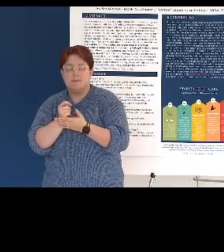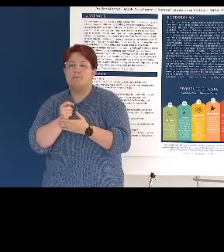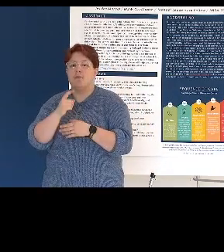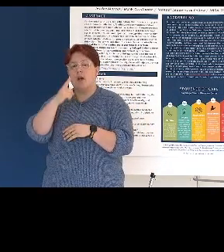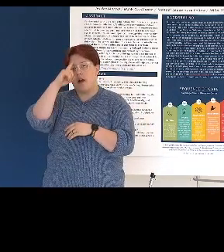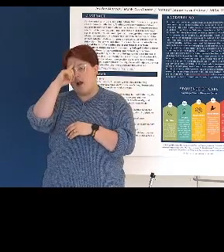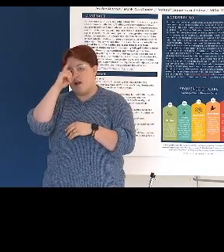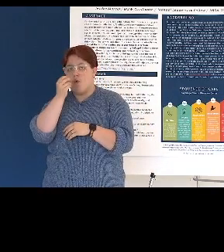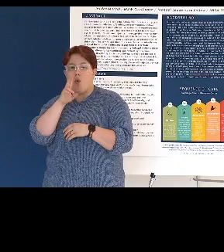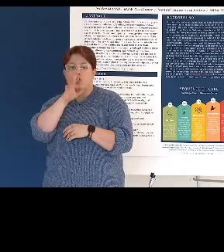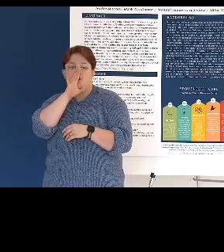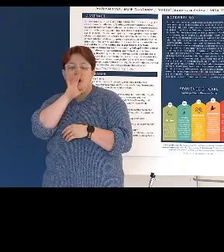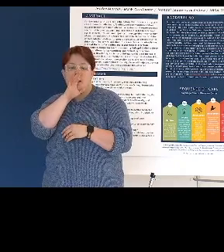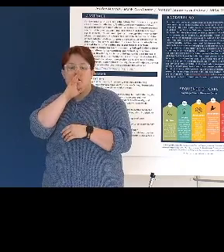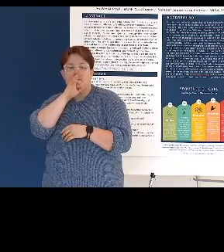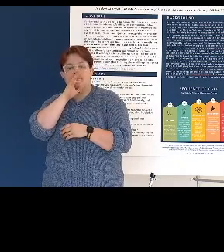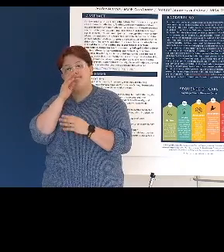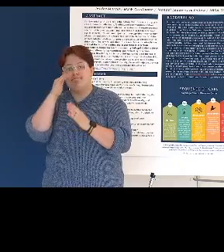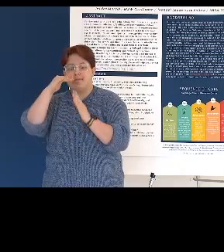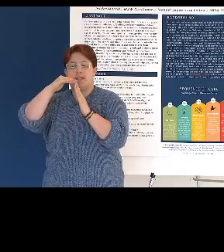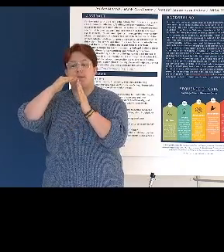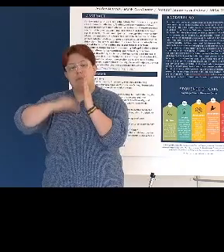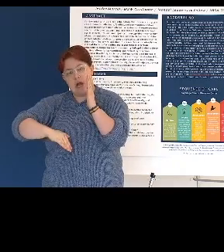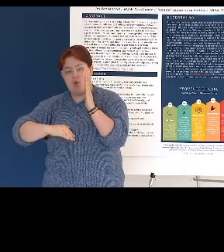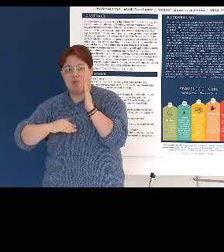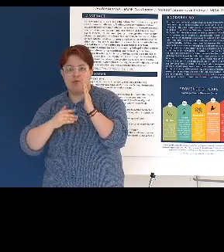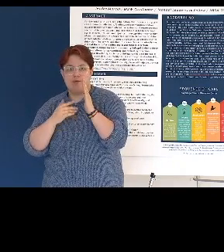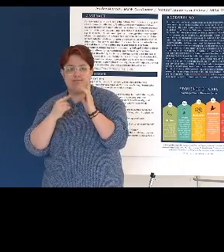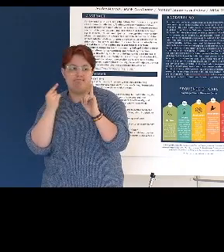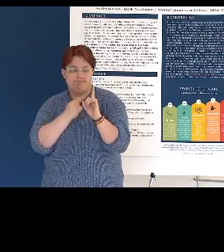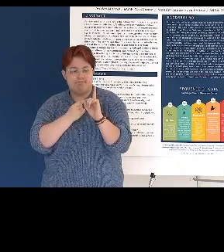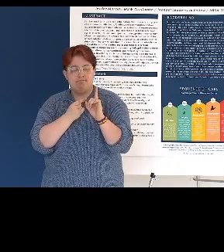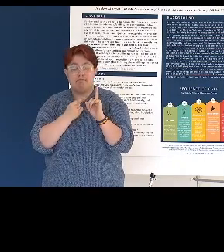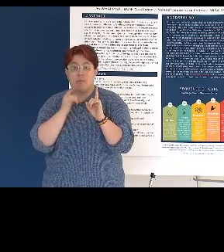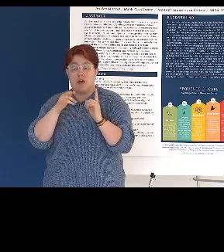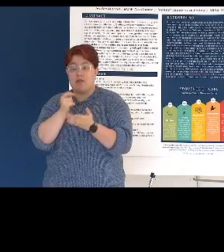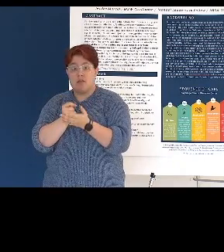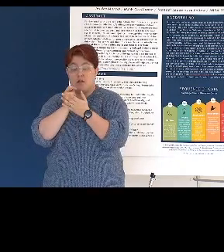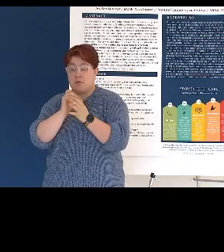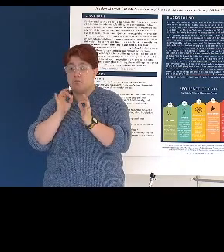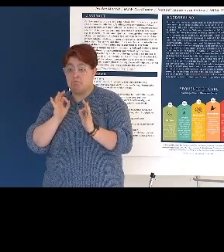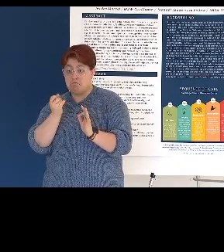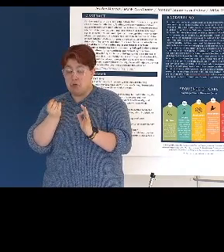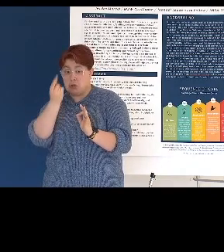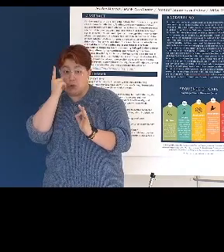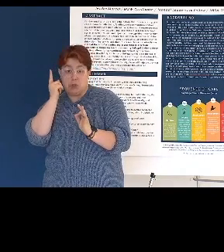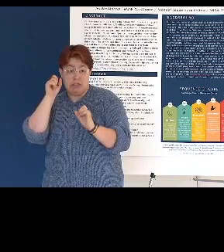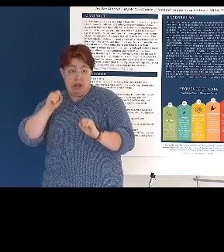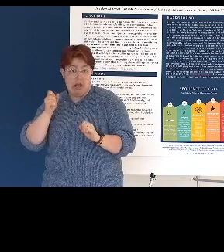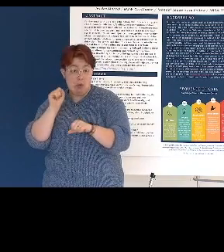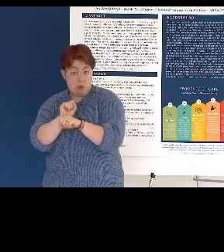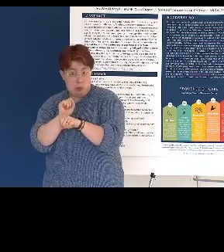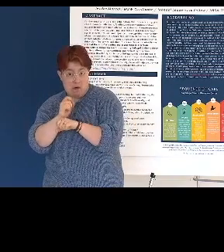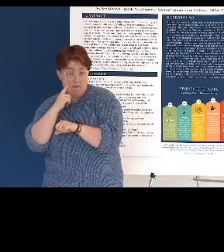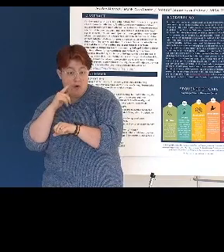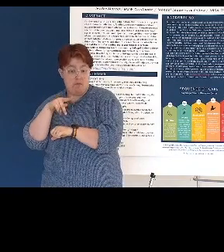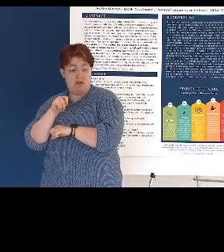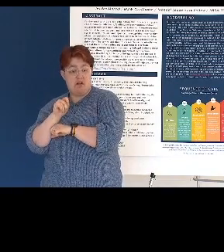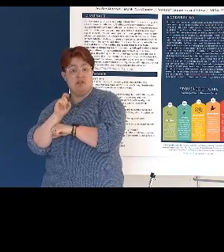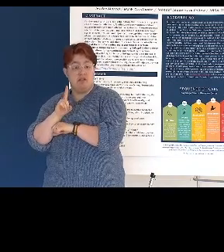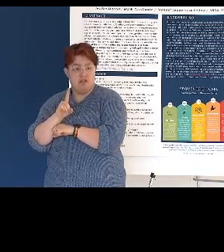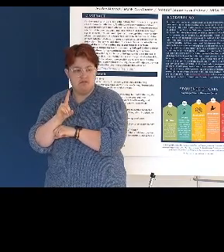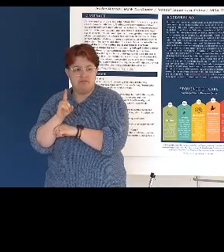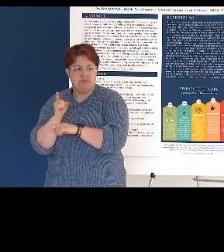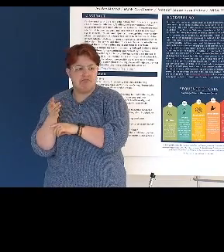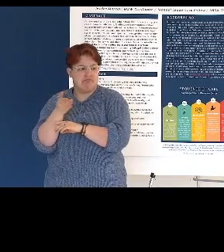or top-down approaches. While such therapies are widely understood to be effective in the treatment of PTSD, many consumers